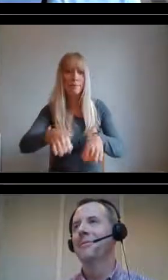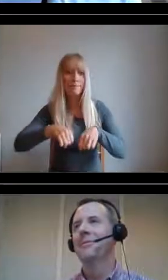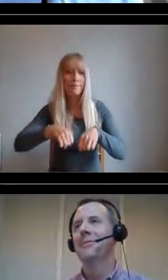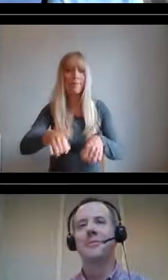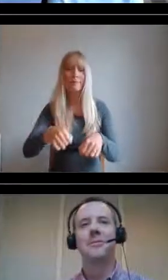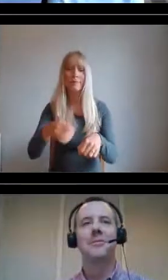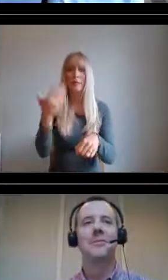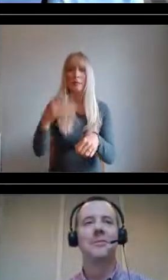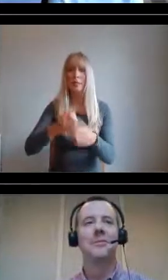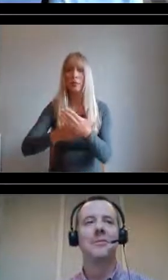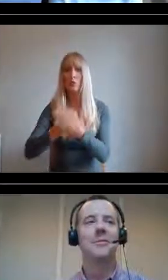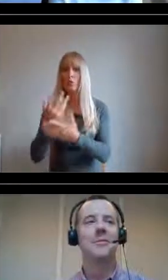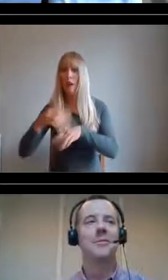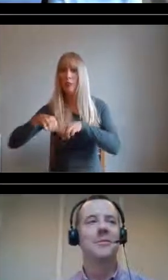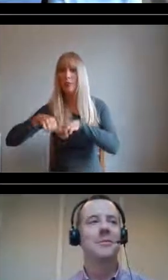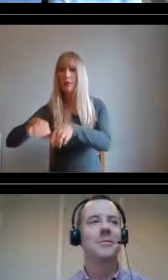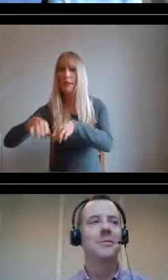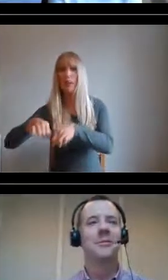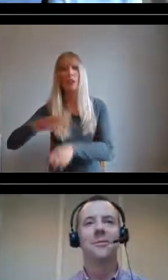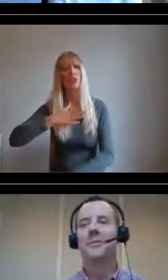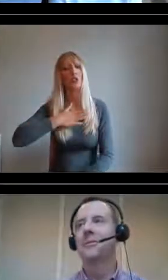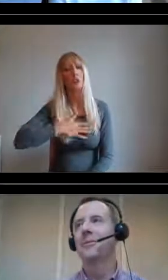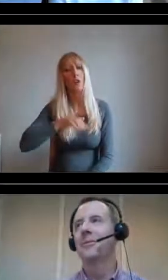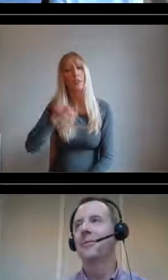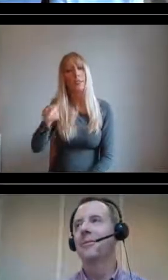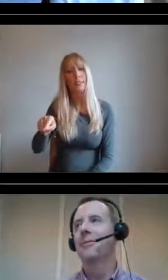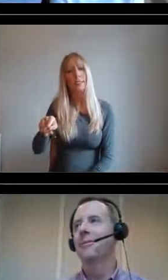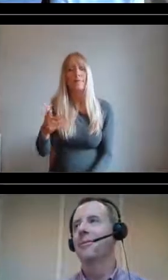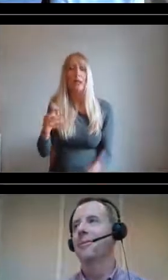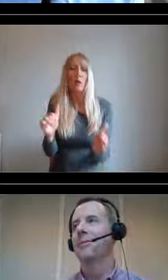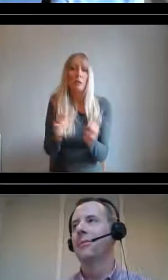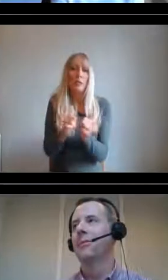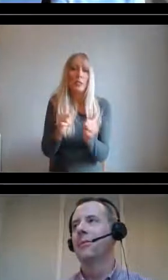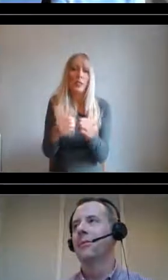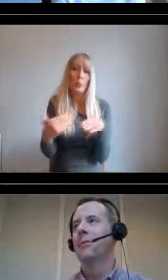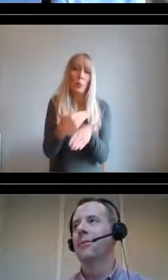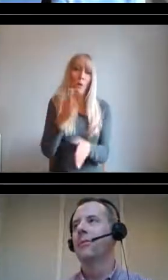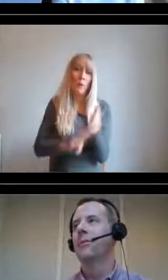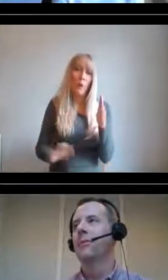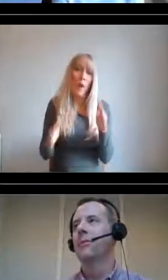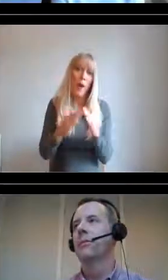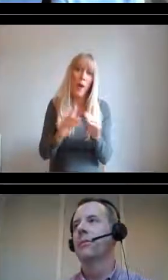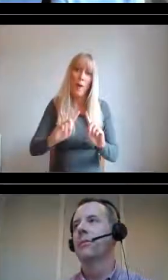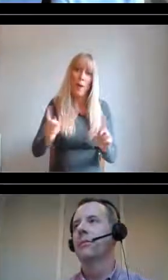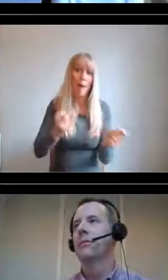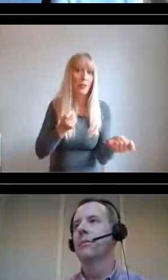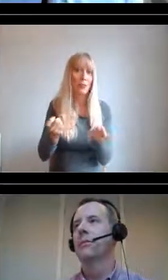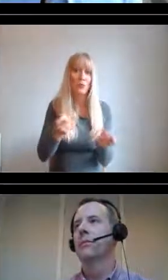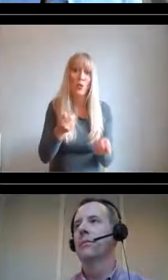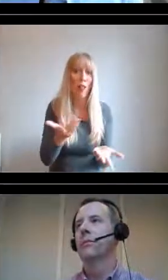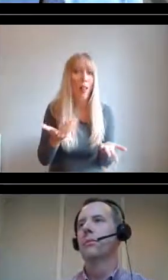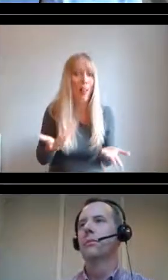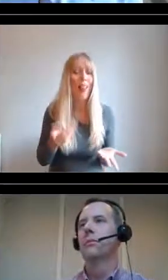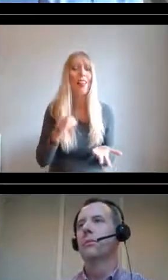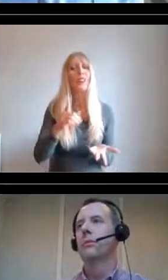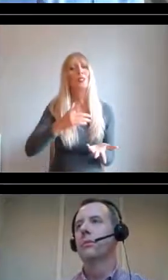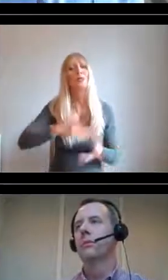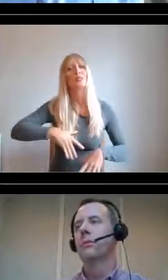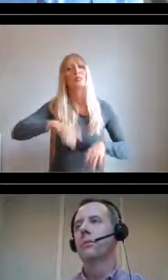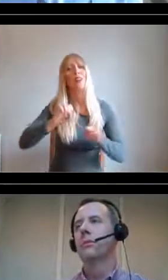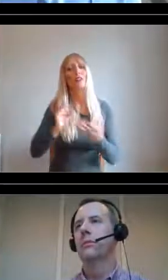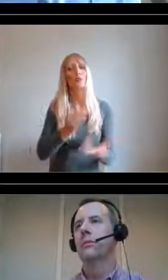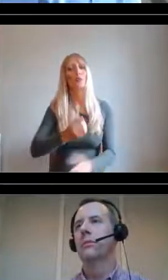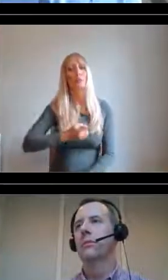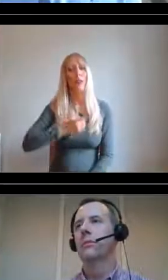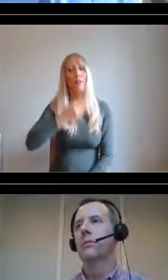been just a few seconds ago here, then I apologise for that, but I'm sure you'll appreciate under the circumstances we're all working from home. So we'll start by introducing ourselves. My